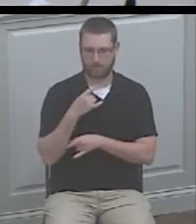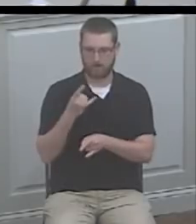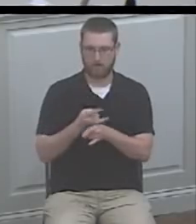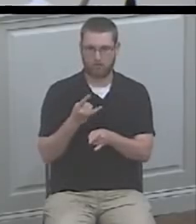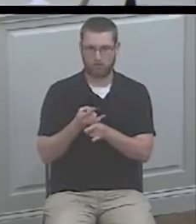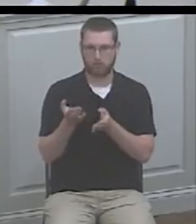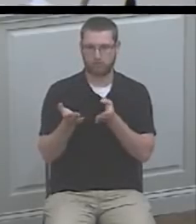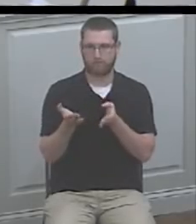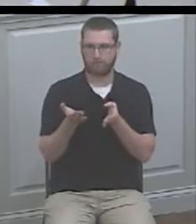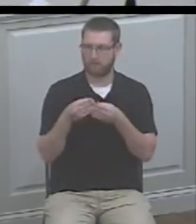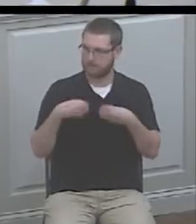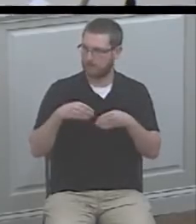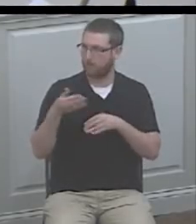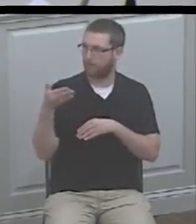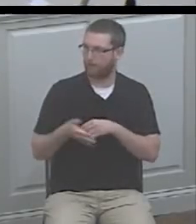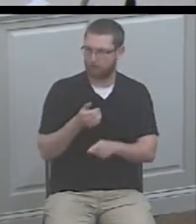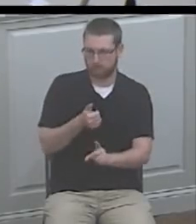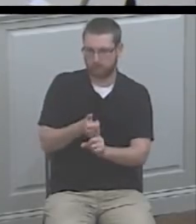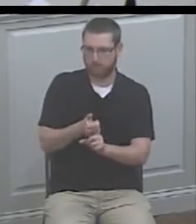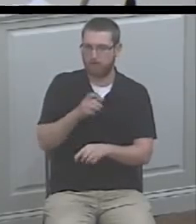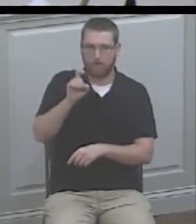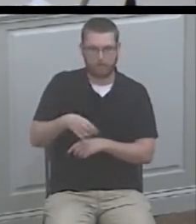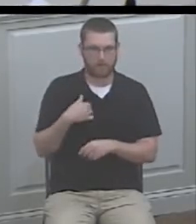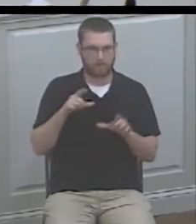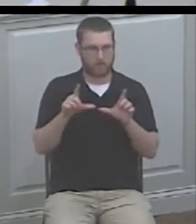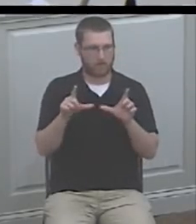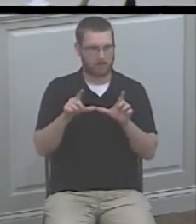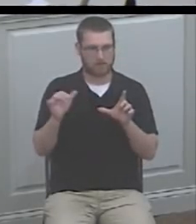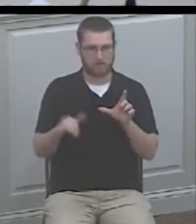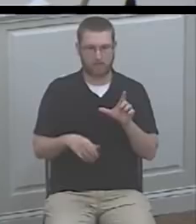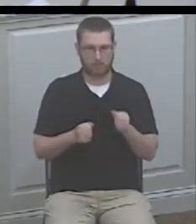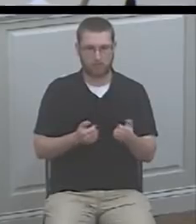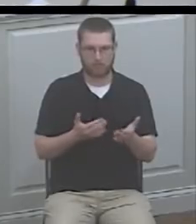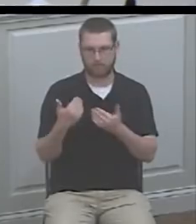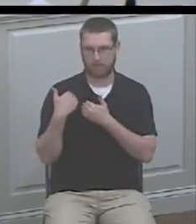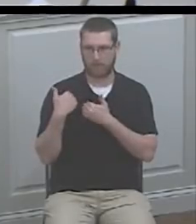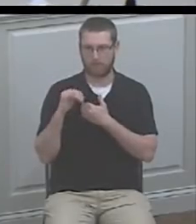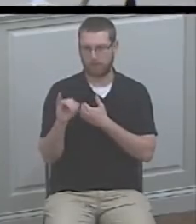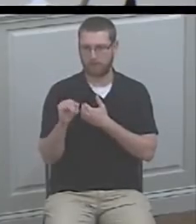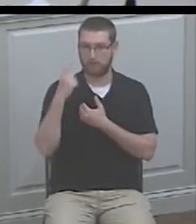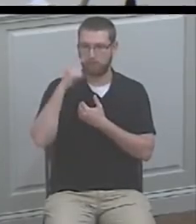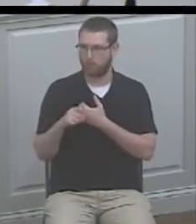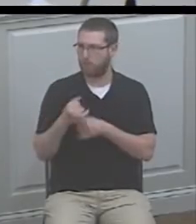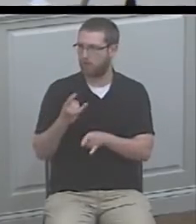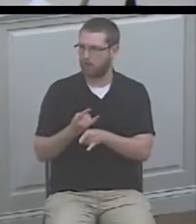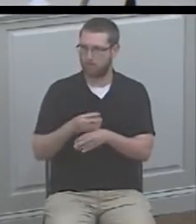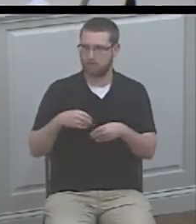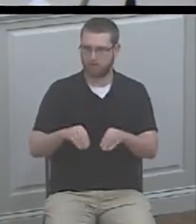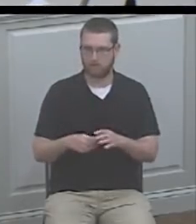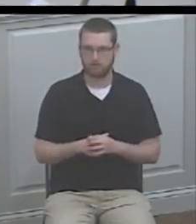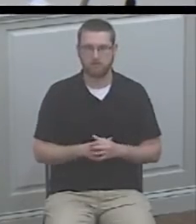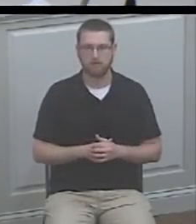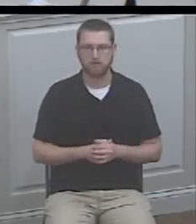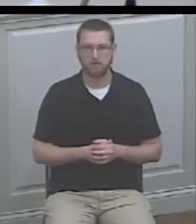alcohol sales, you have to get a permit for that and provide the liability insurance. Now, if you